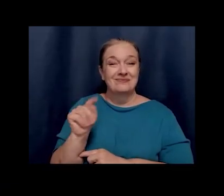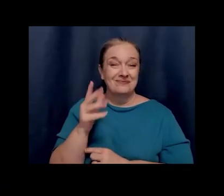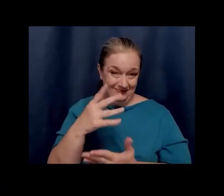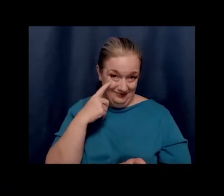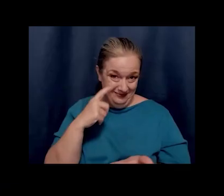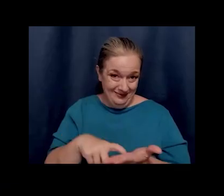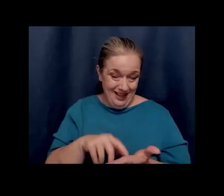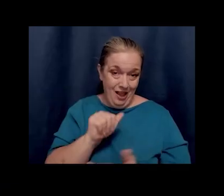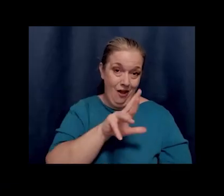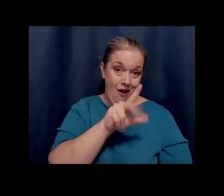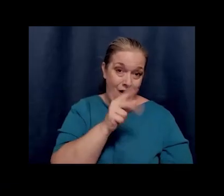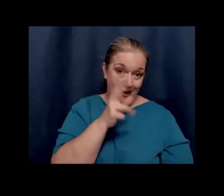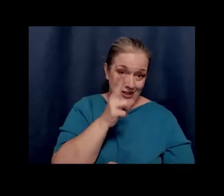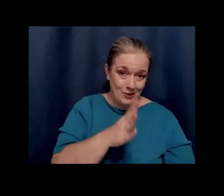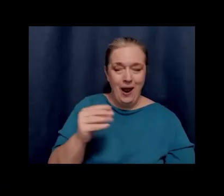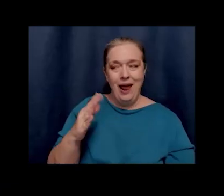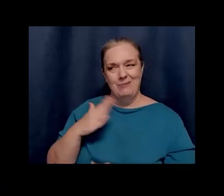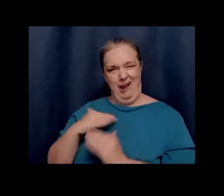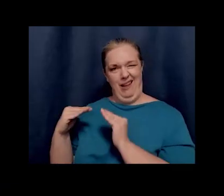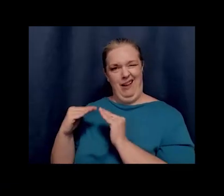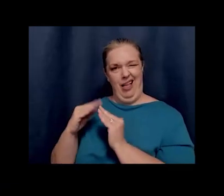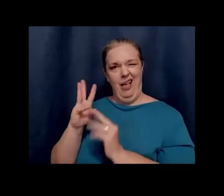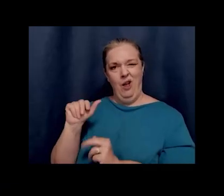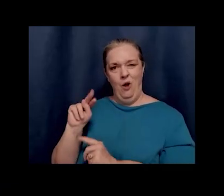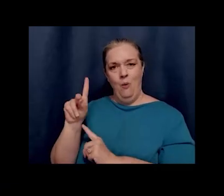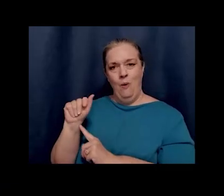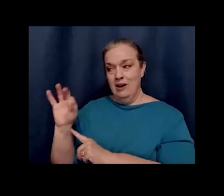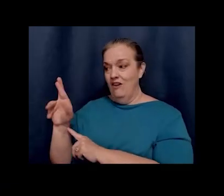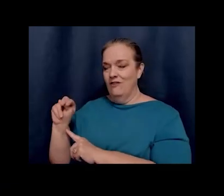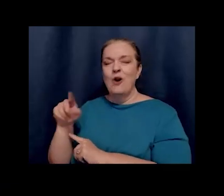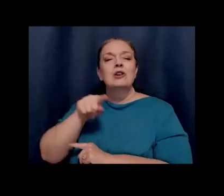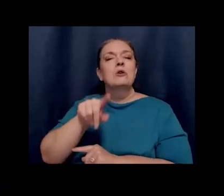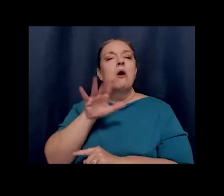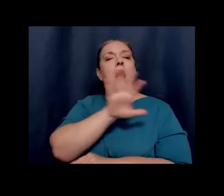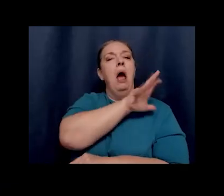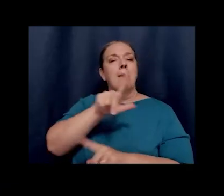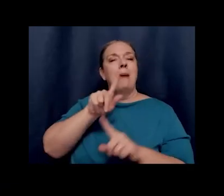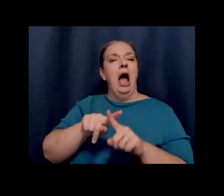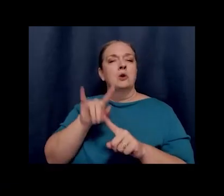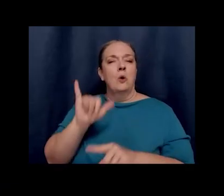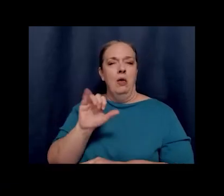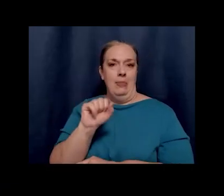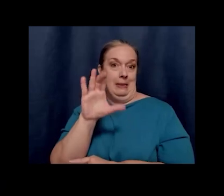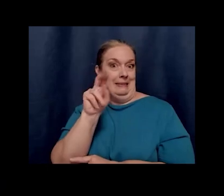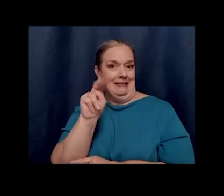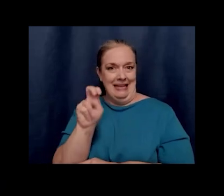historian and my colleague Wanda Korn has said, returned to the scene, as she calls it, the